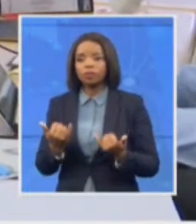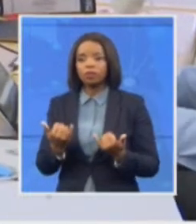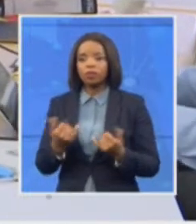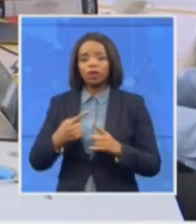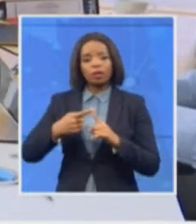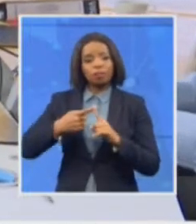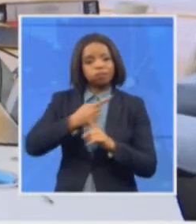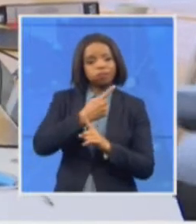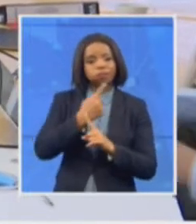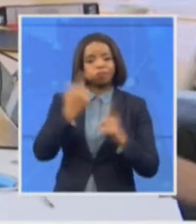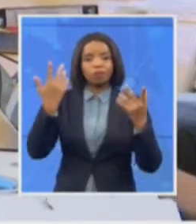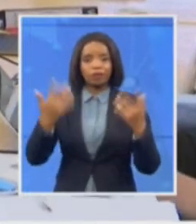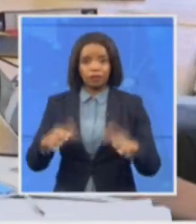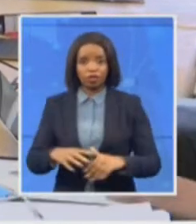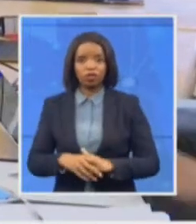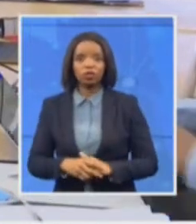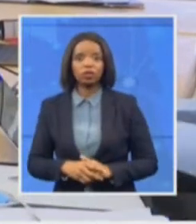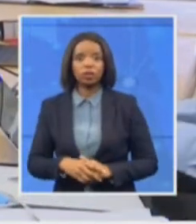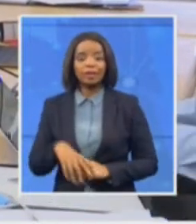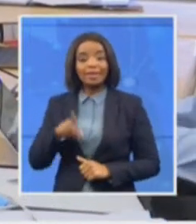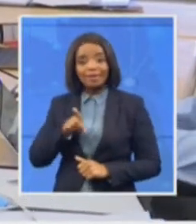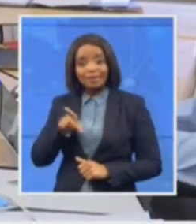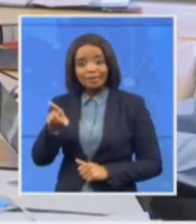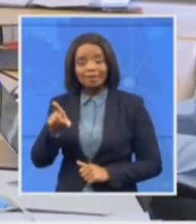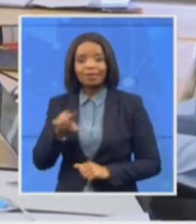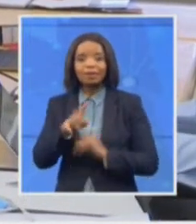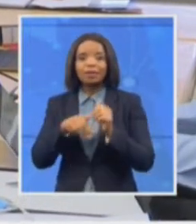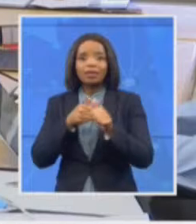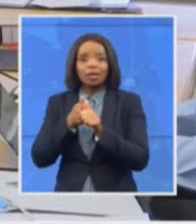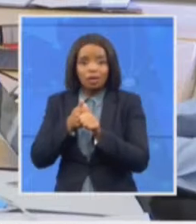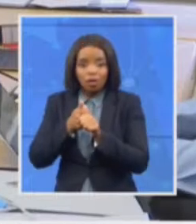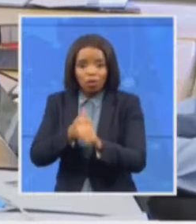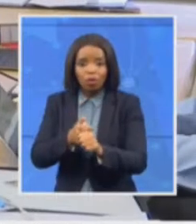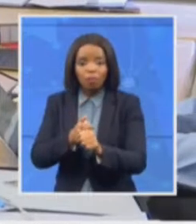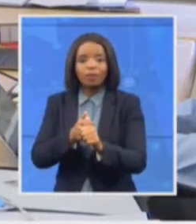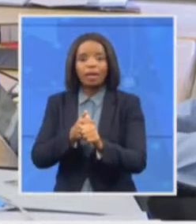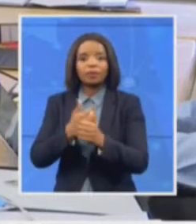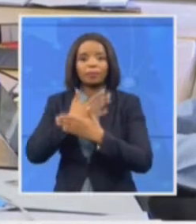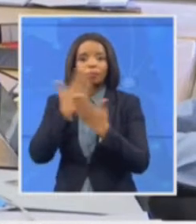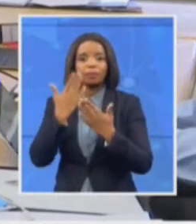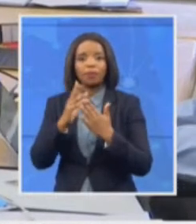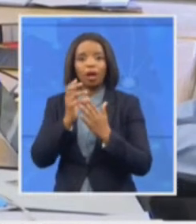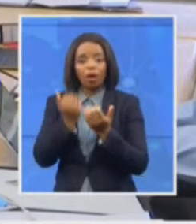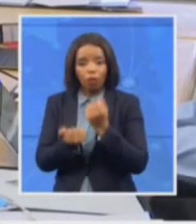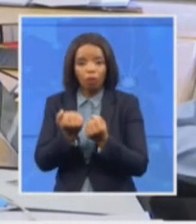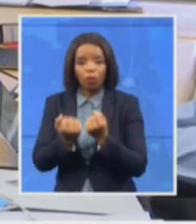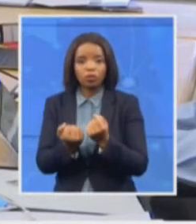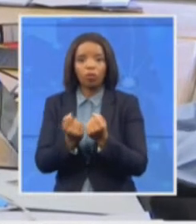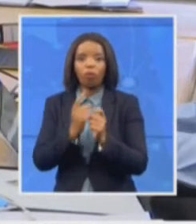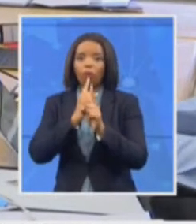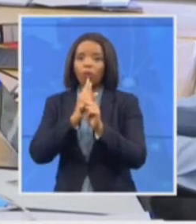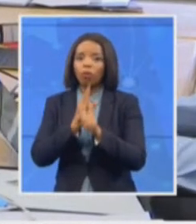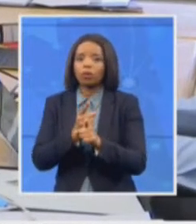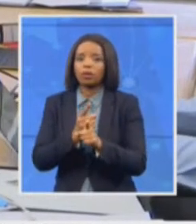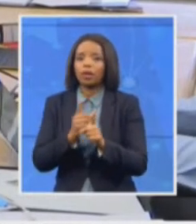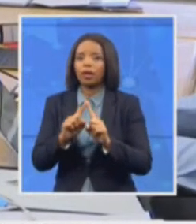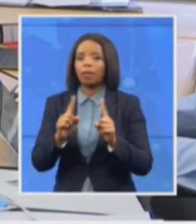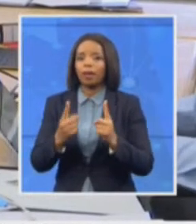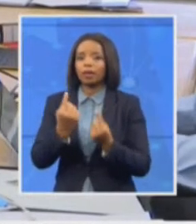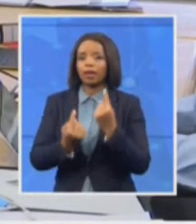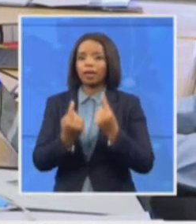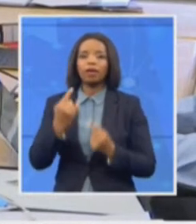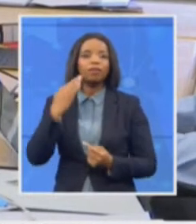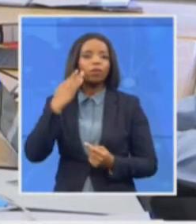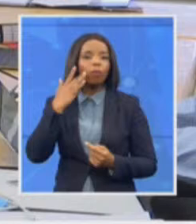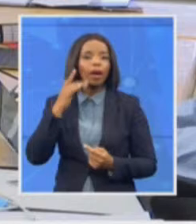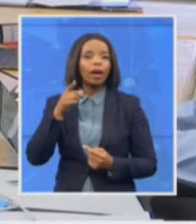complied with the court order, Chairperson. And we will lead evidence to show that in the bundle. She had no problem, no issue complying. In addition